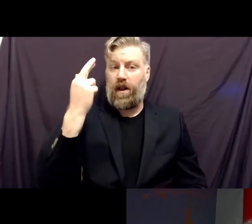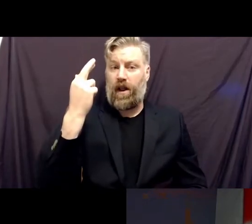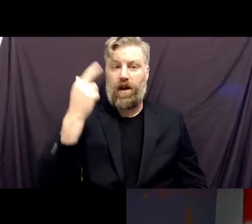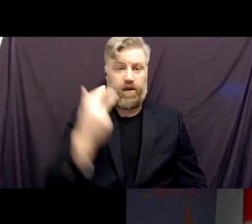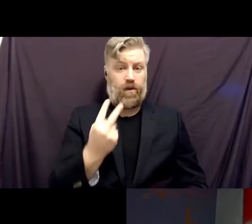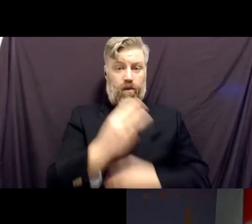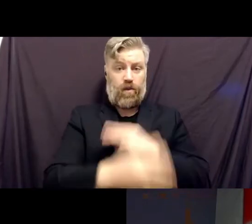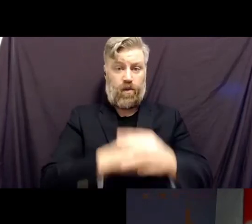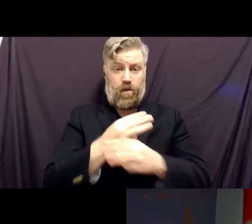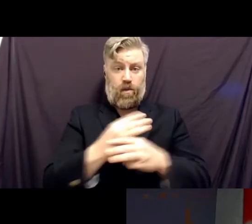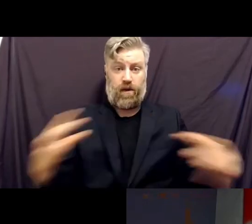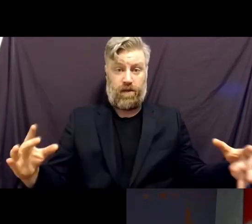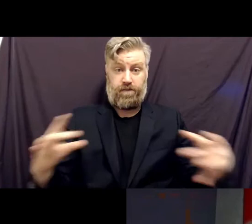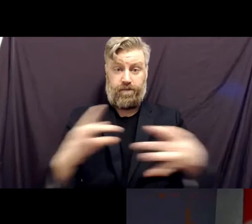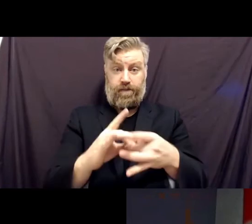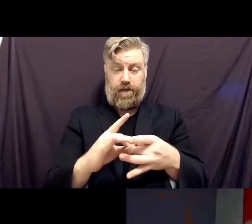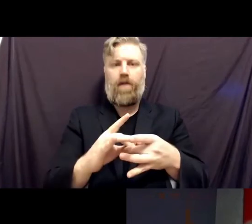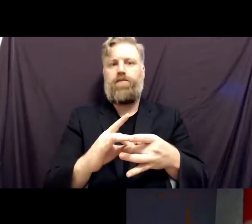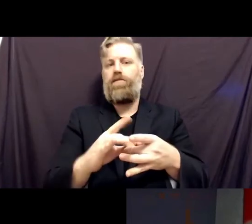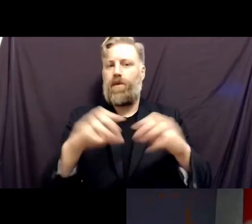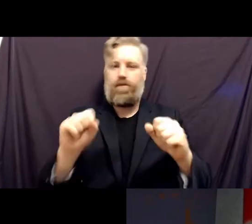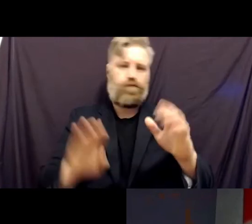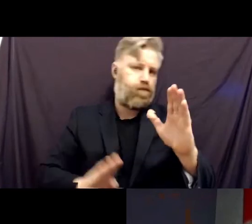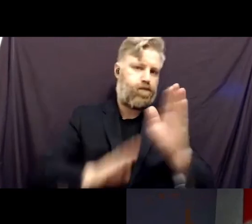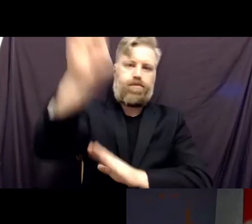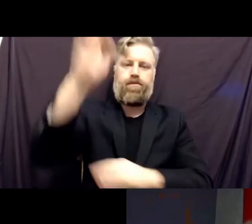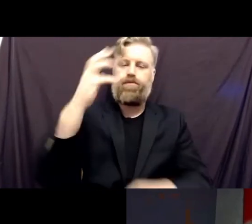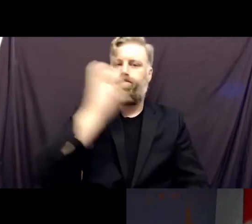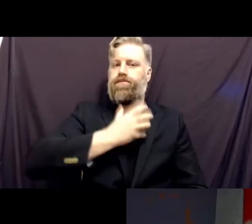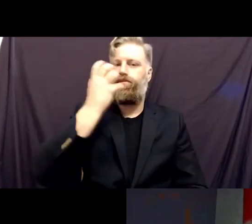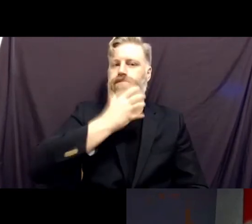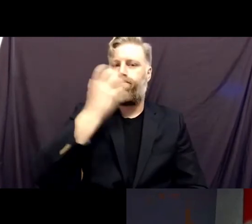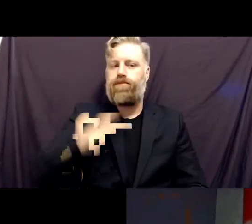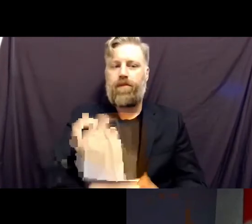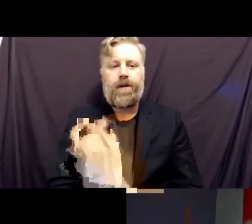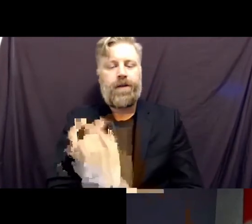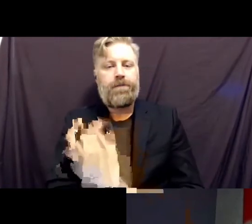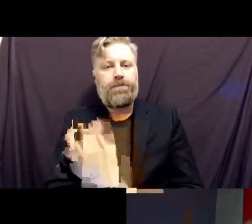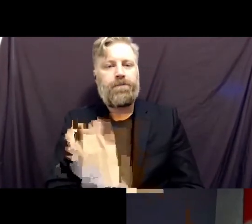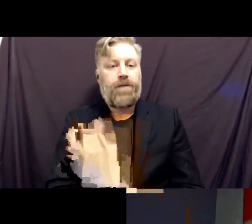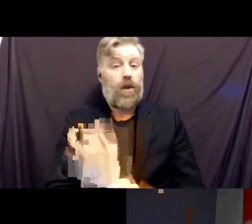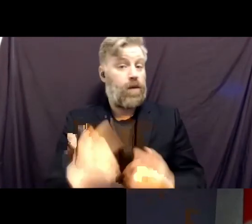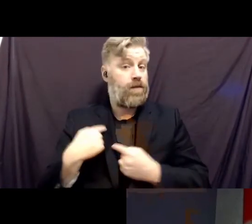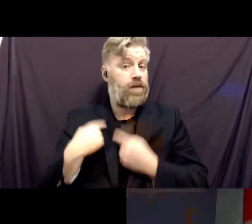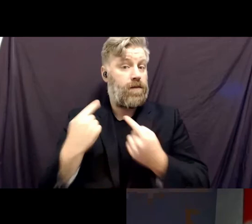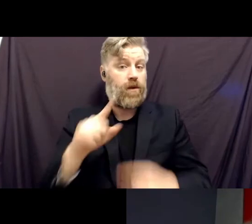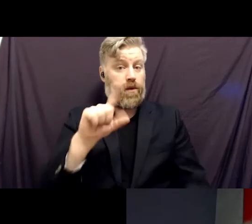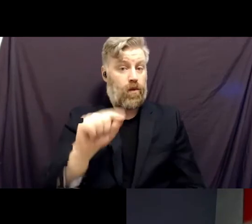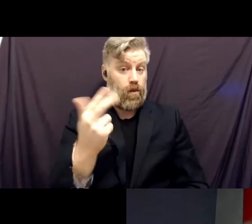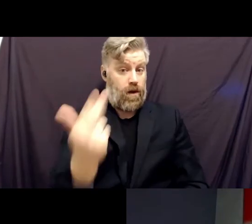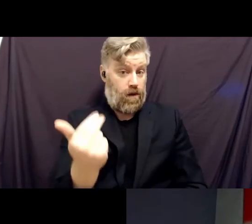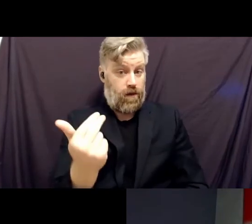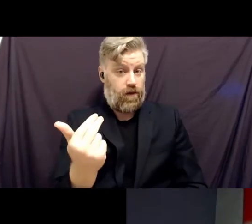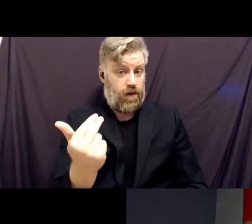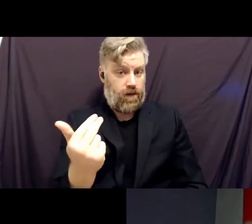worlds, incredible things could happen. Therefore, since 2013, we are